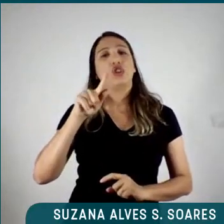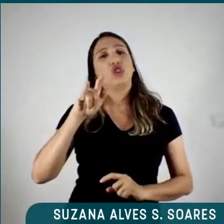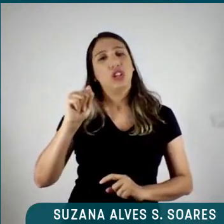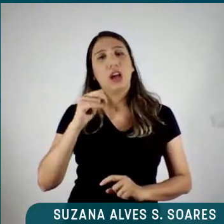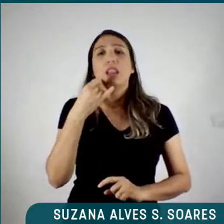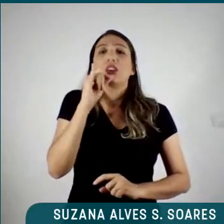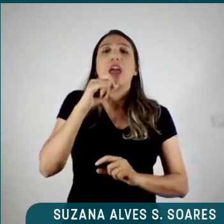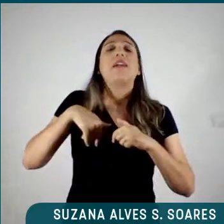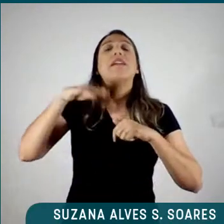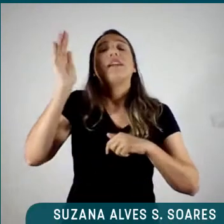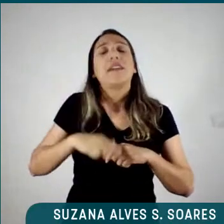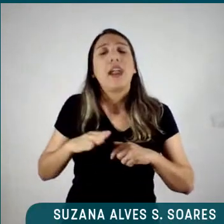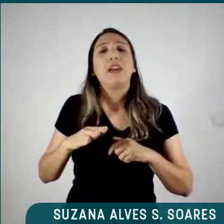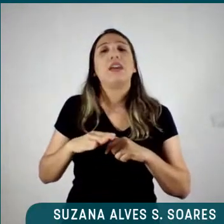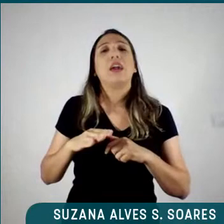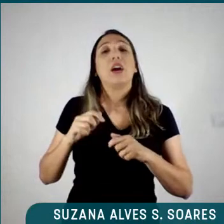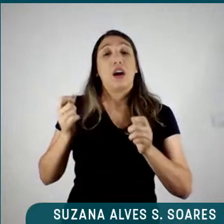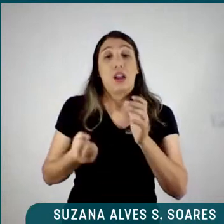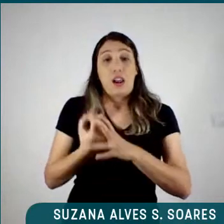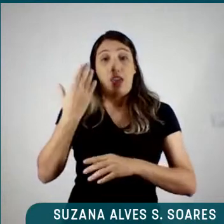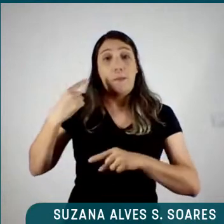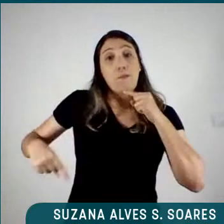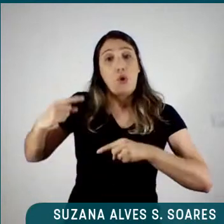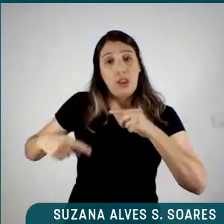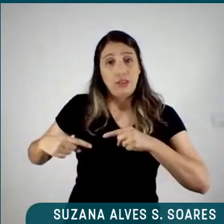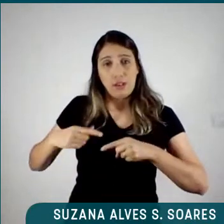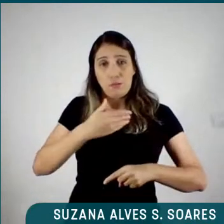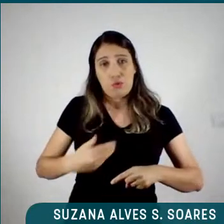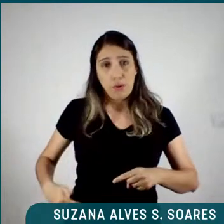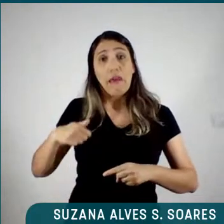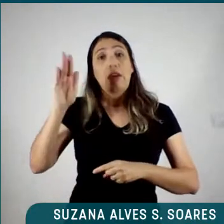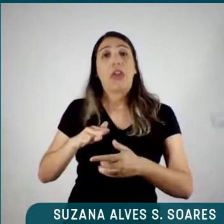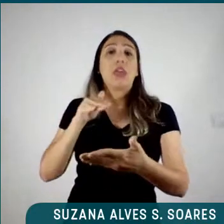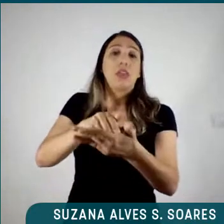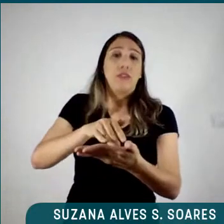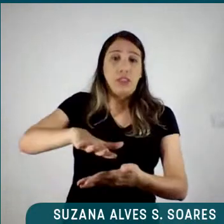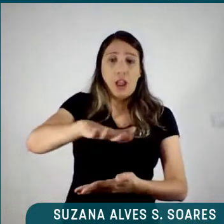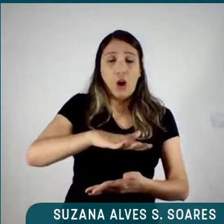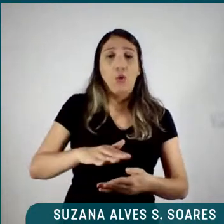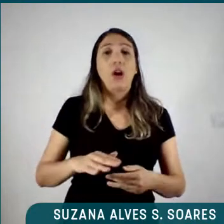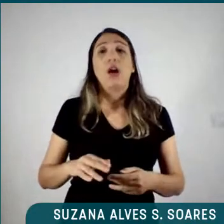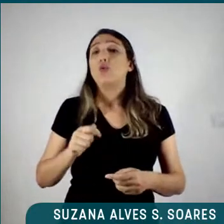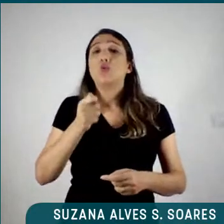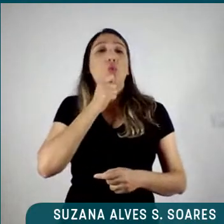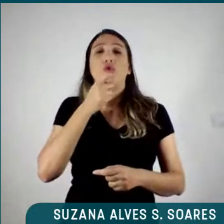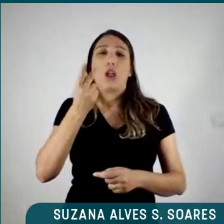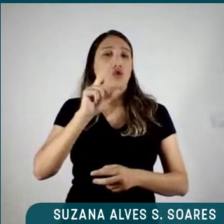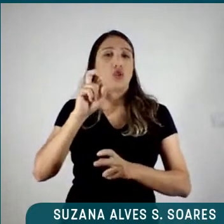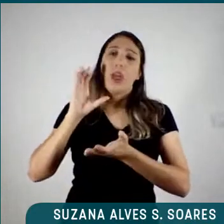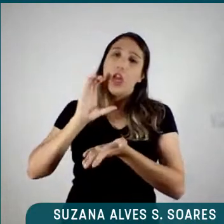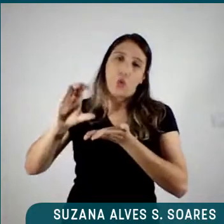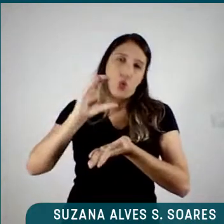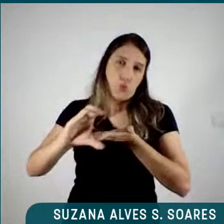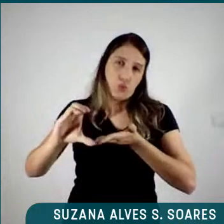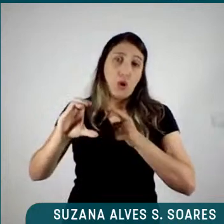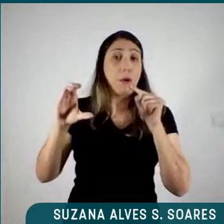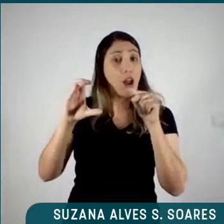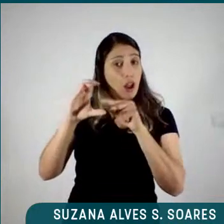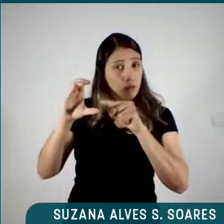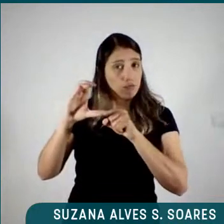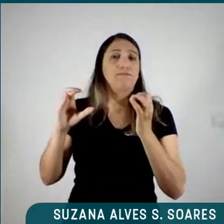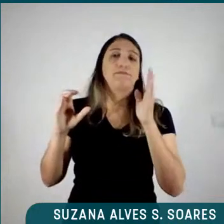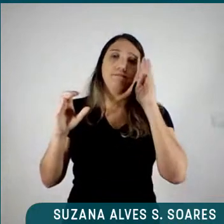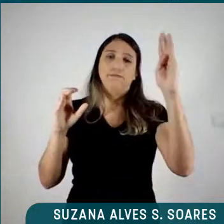about synergies in a gente public não falou muito policy de and those that are on the other side. mas And we existe haven't uma talked parte about fundamental resources, but this